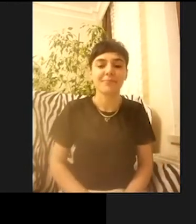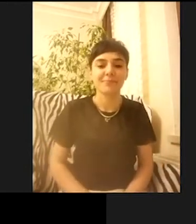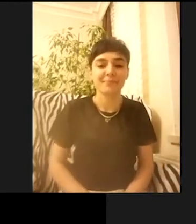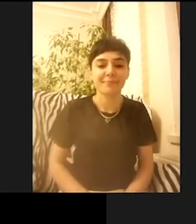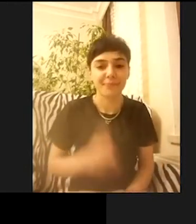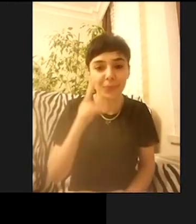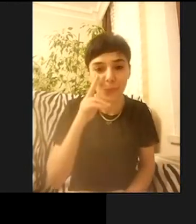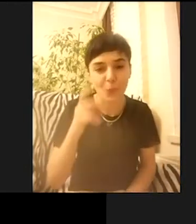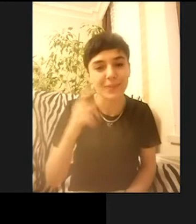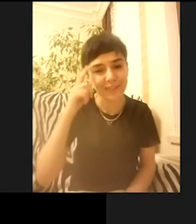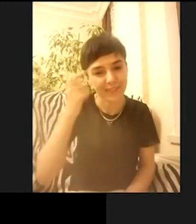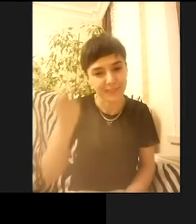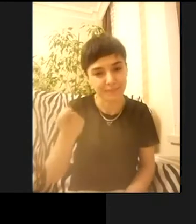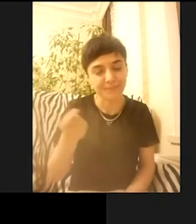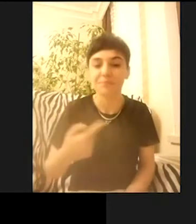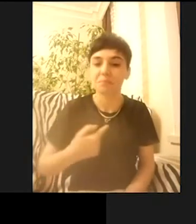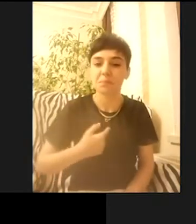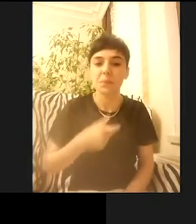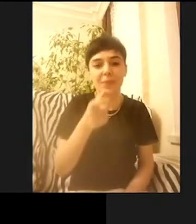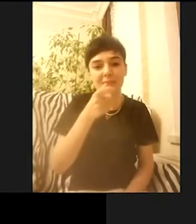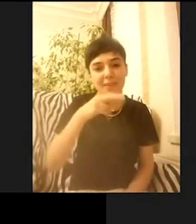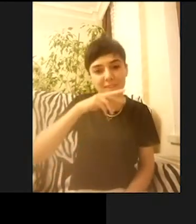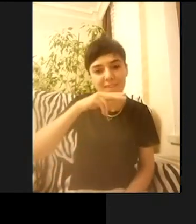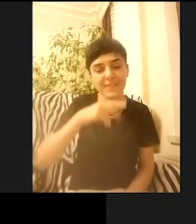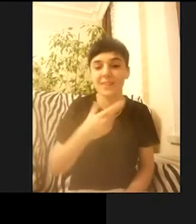person, identifying as queer.